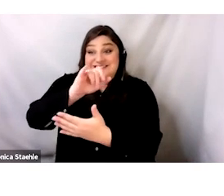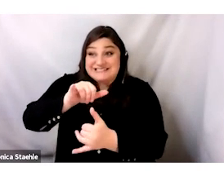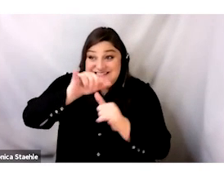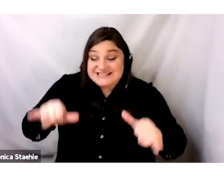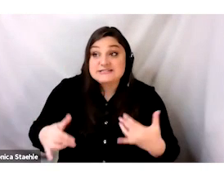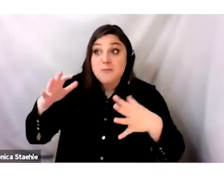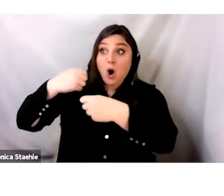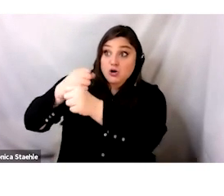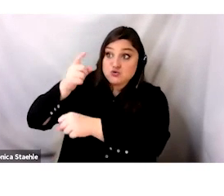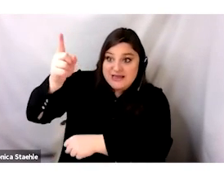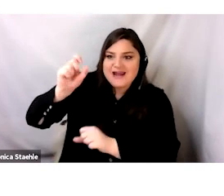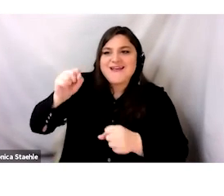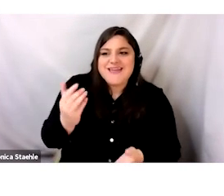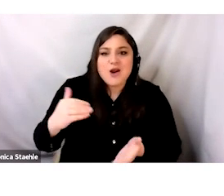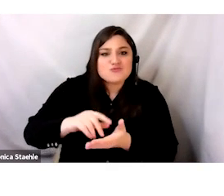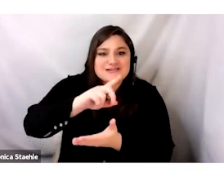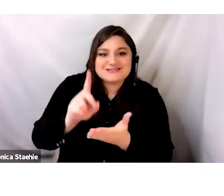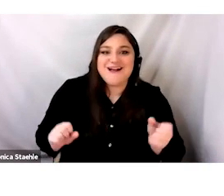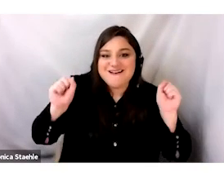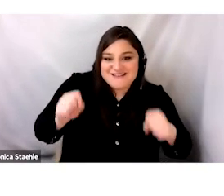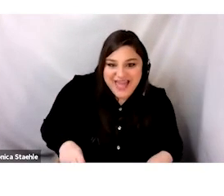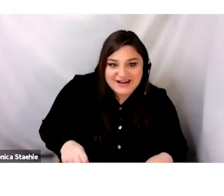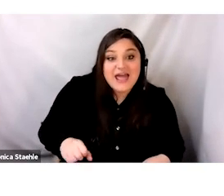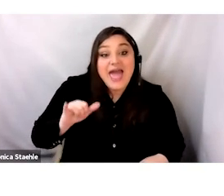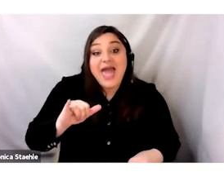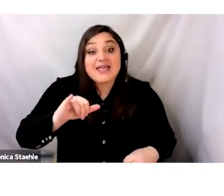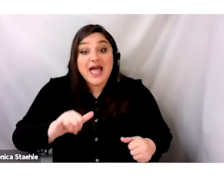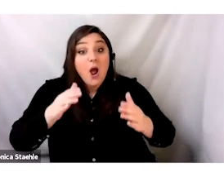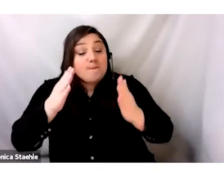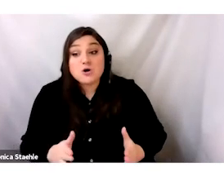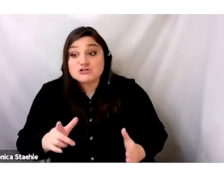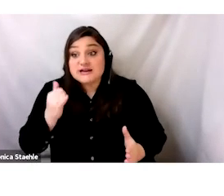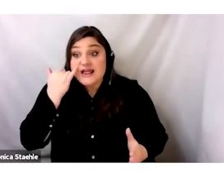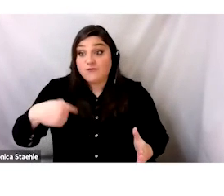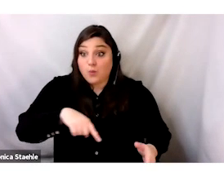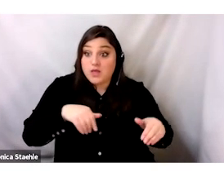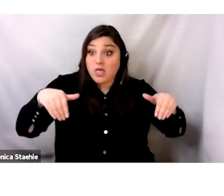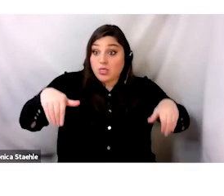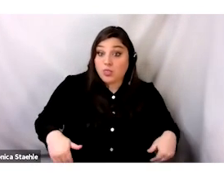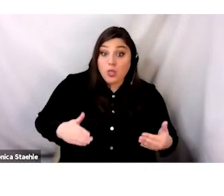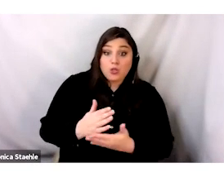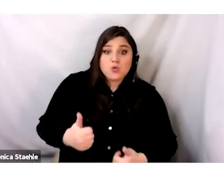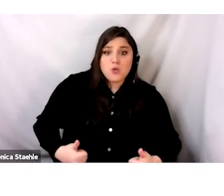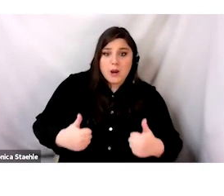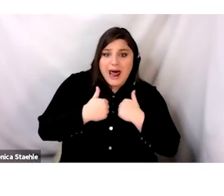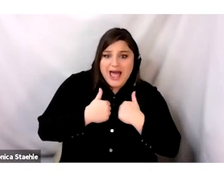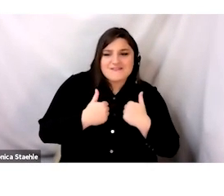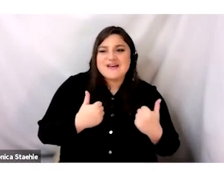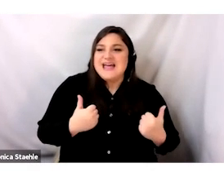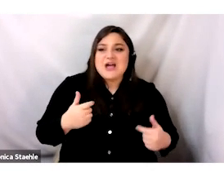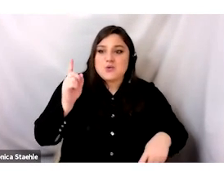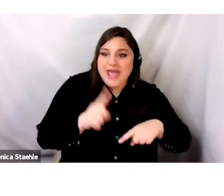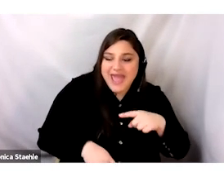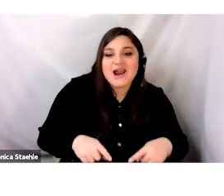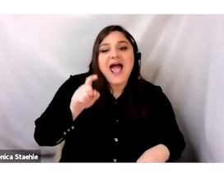space for accountability to really push for change. I am a person that centers racial equity and health equity